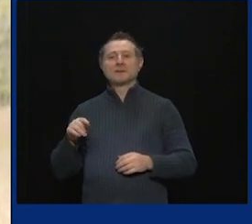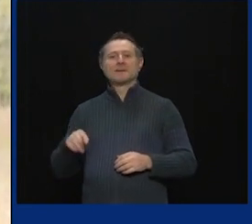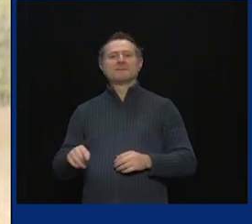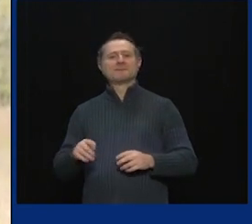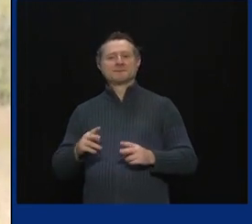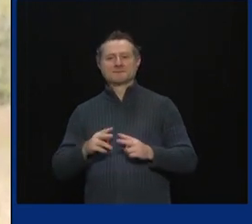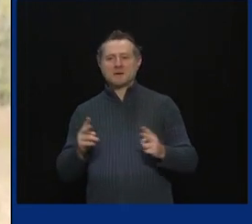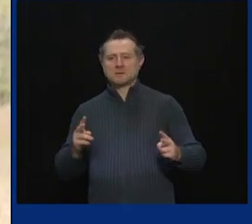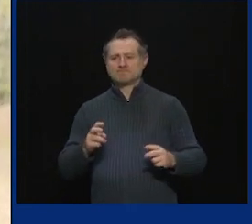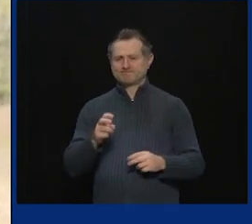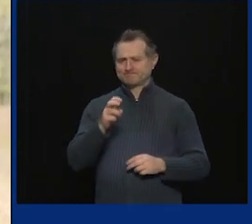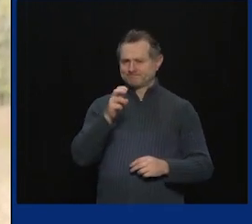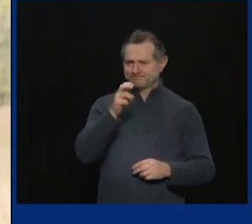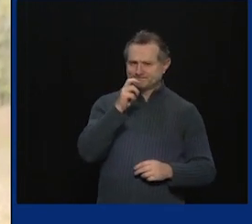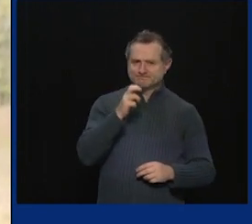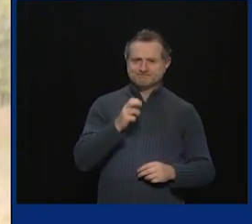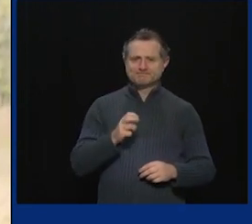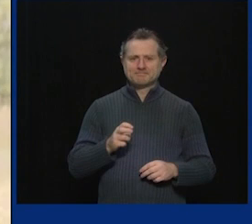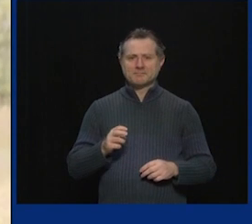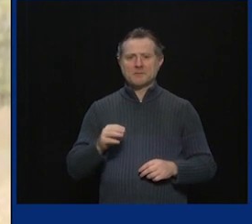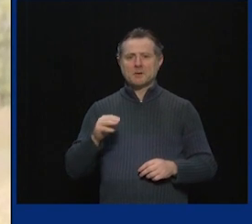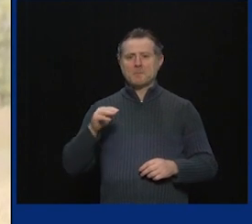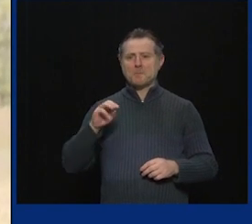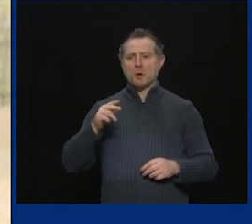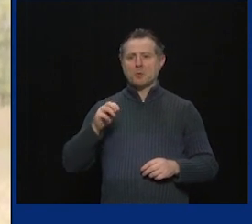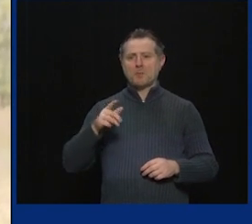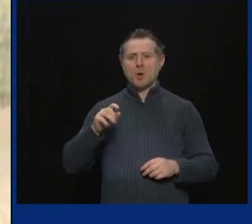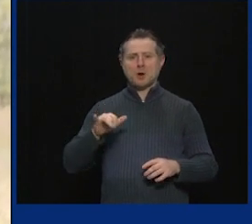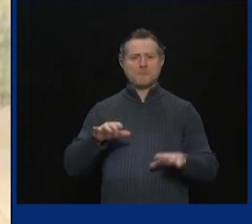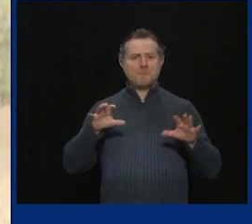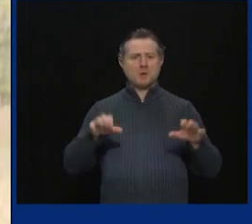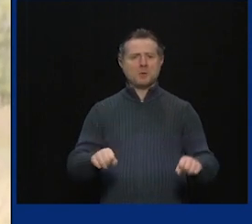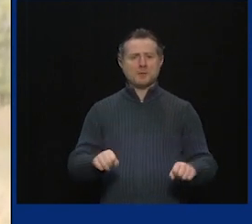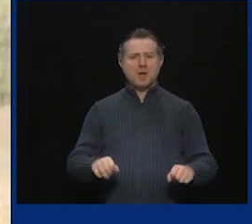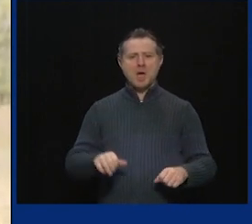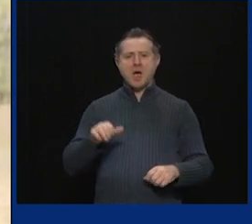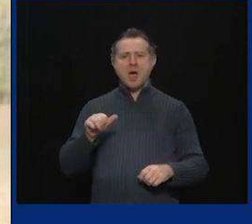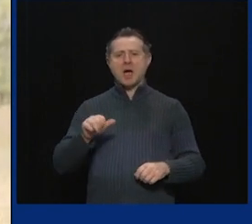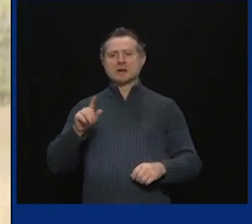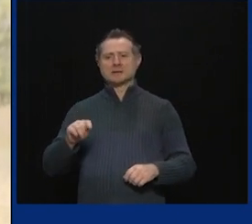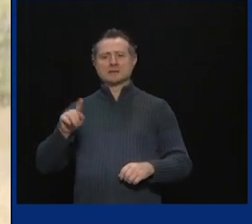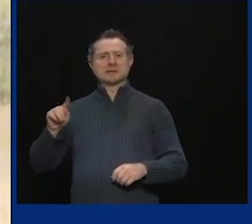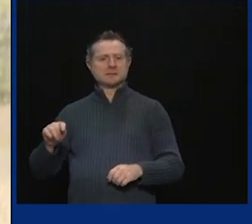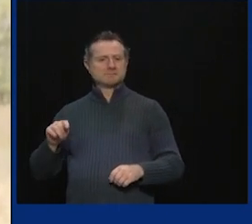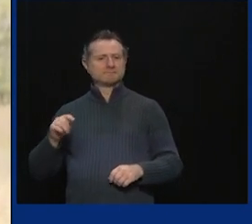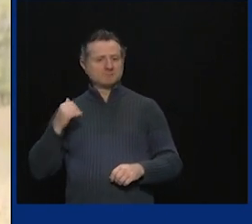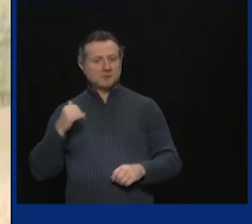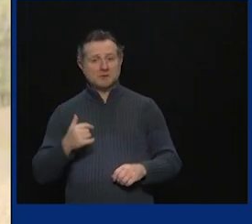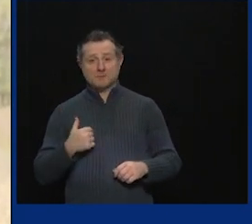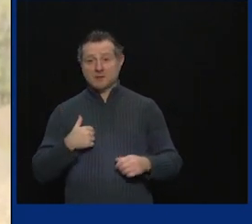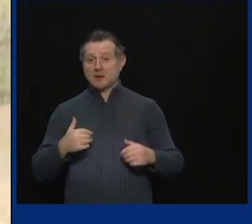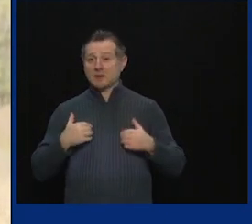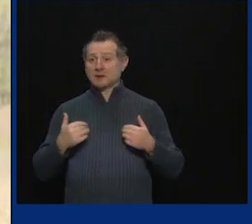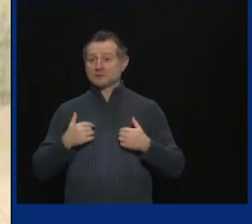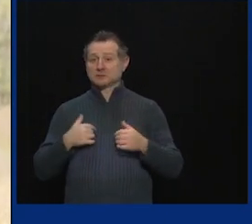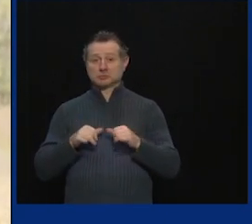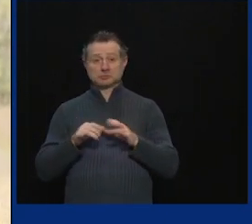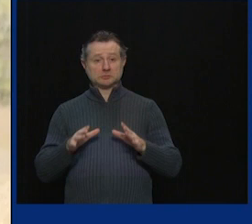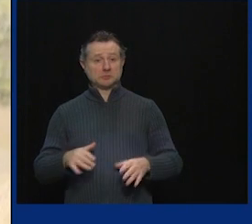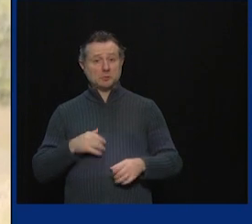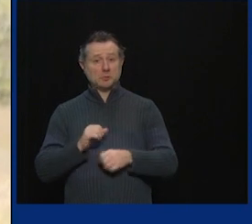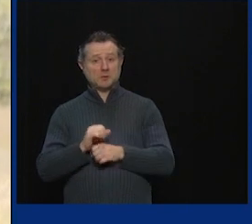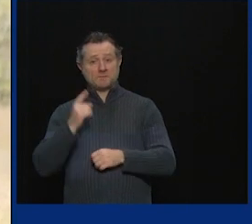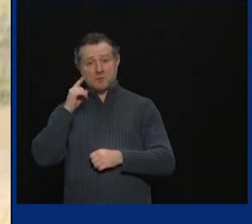AT&T, and as a young engineer at Bell Laboratories, I understood that all